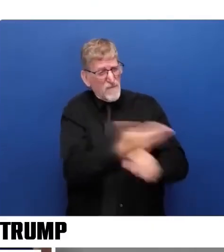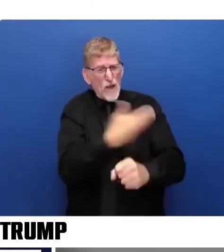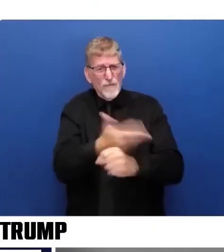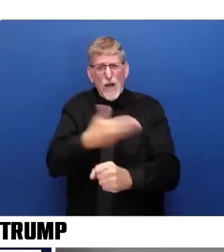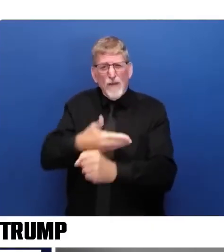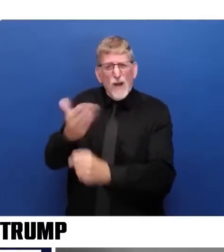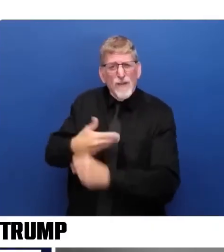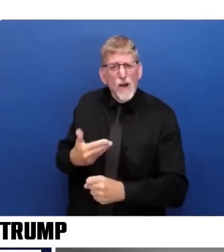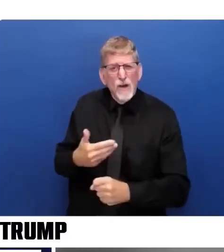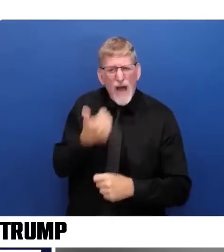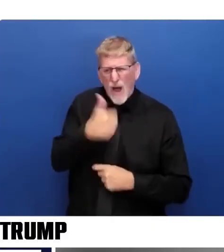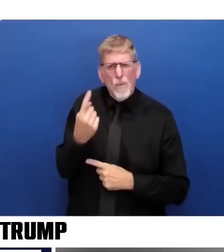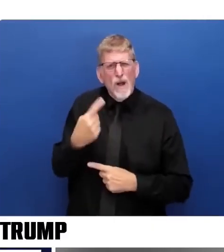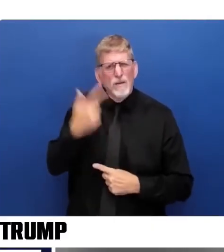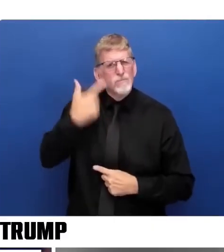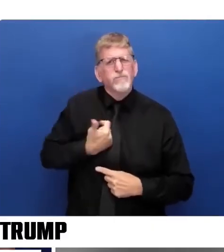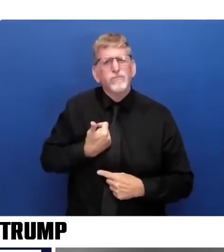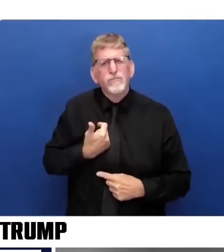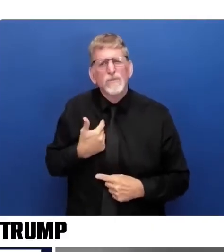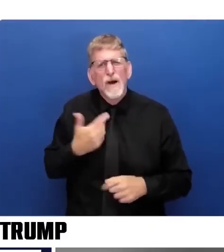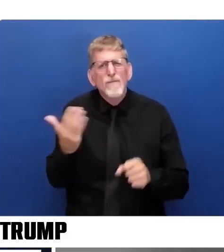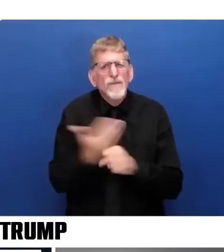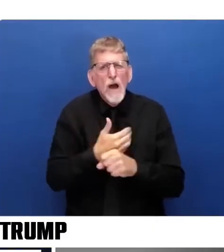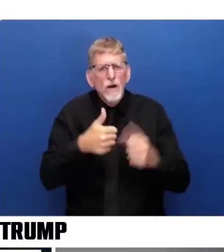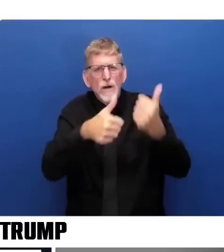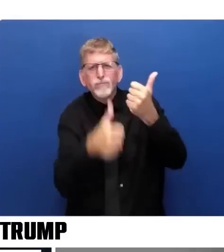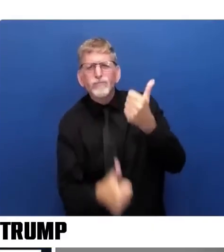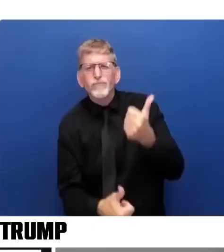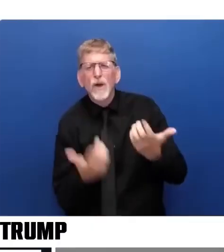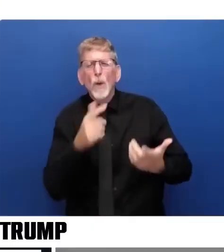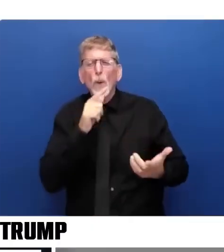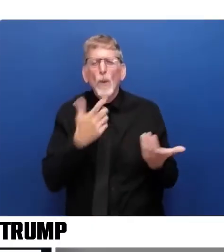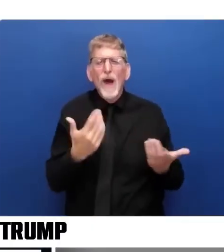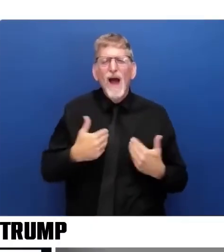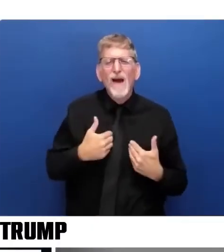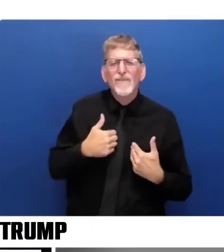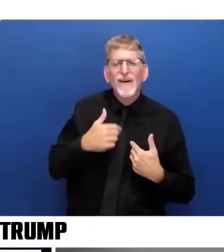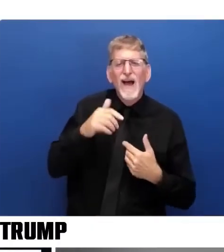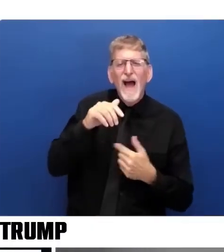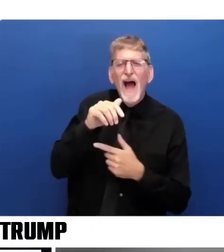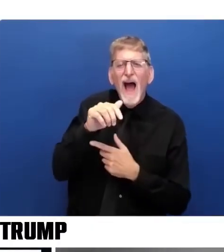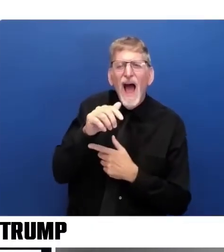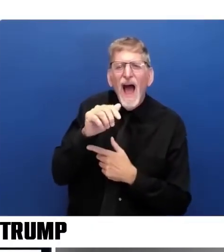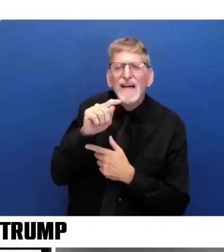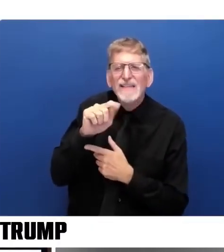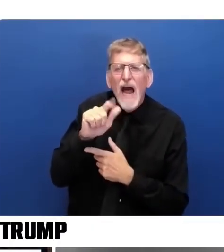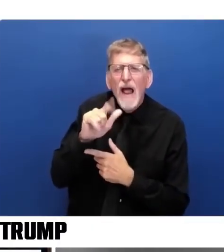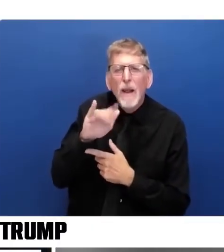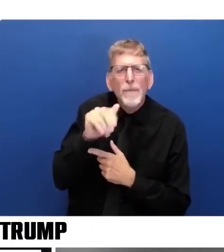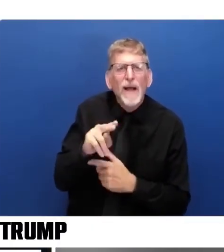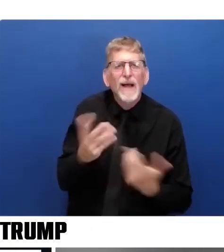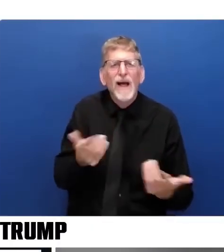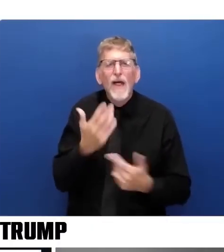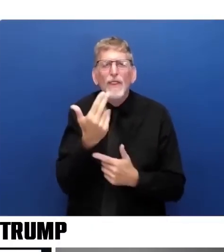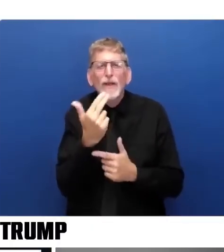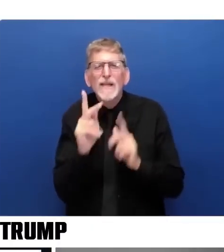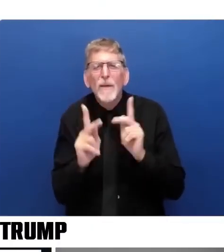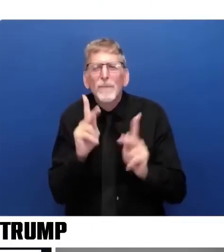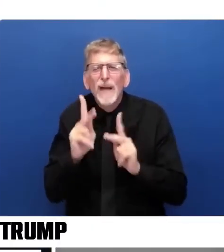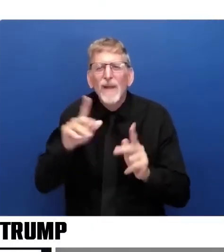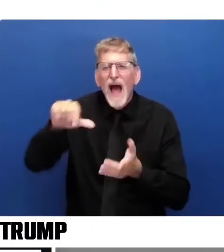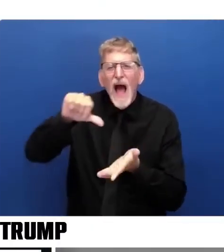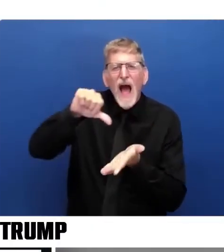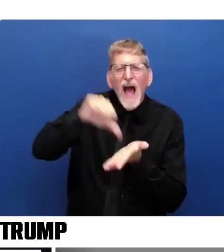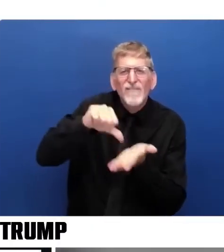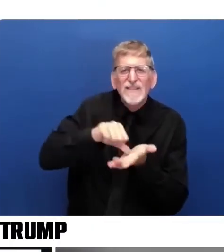didn't fire anybody having to do with Afghanistan and the Taliban and the 13 people who's were just killed, viciously